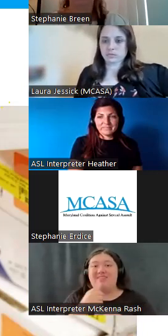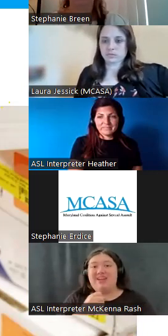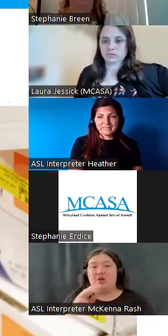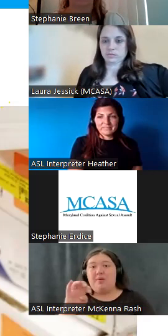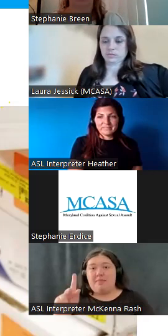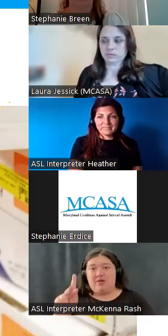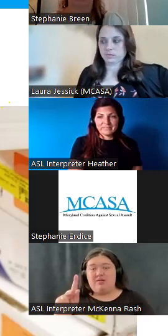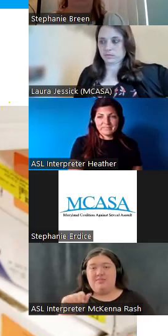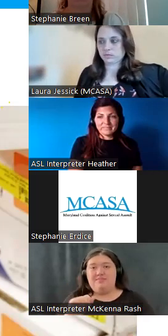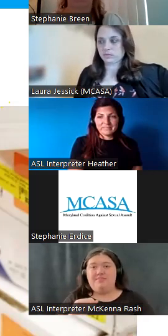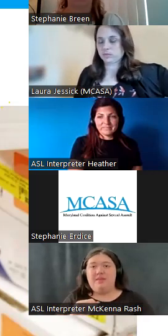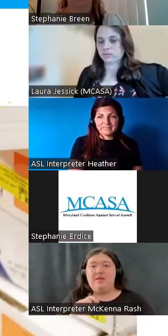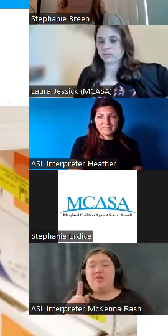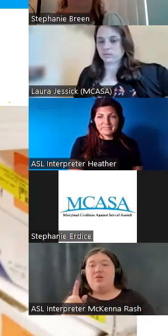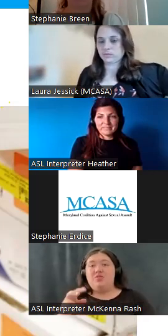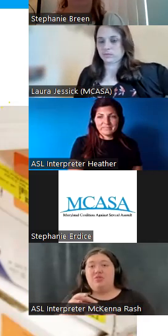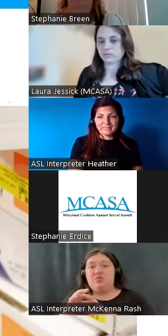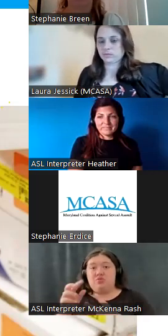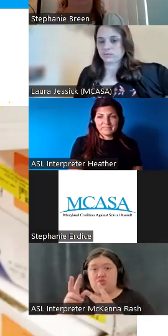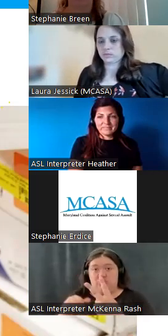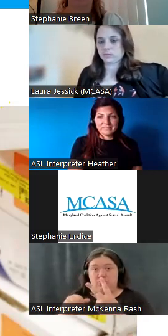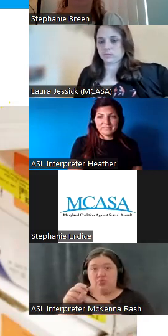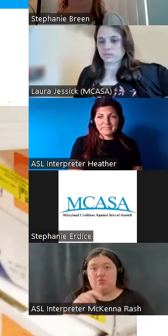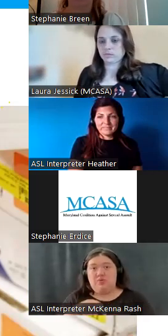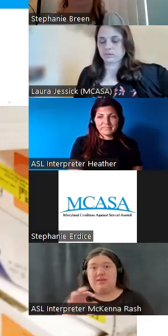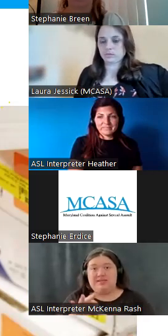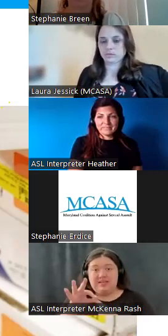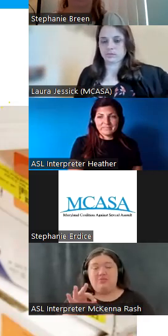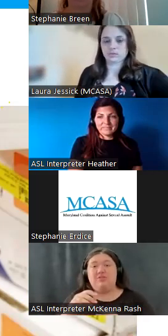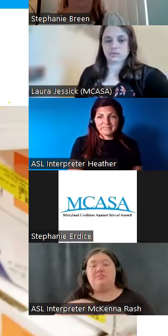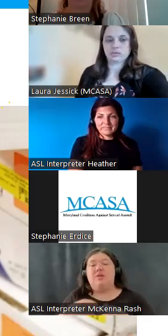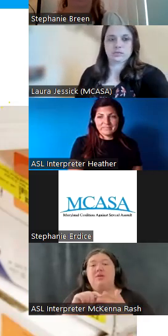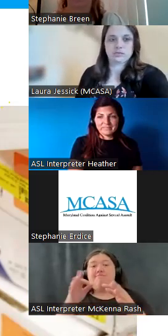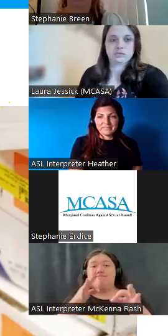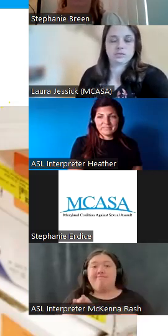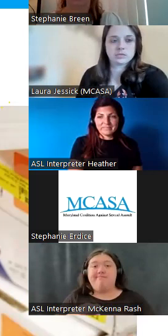So these 2 exemptions are outlined in Maryland Criminal Procedure